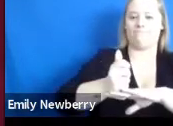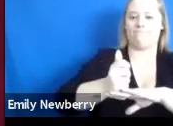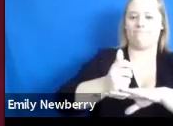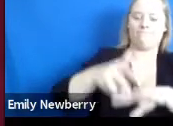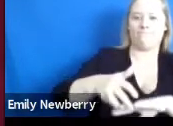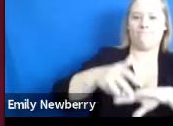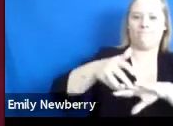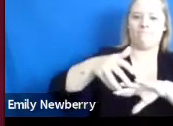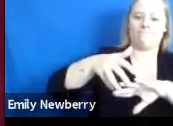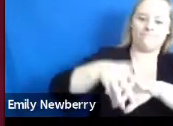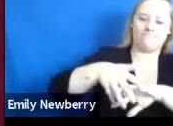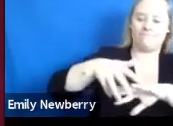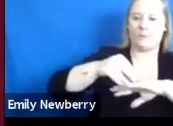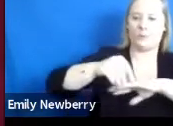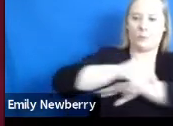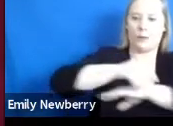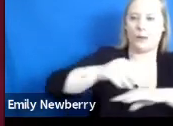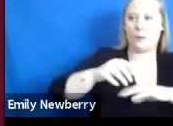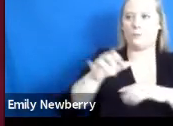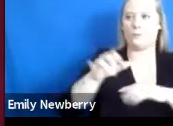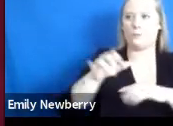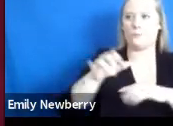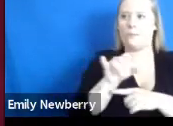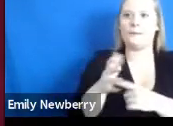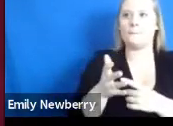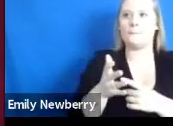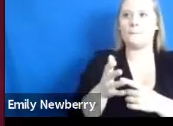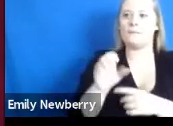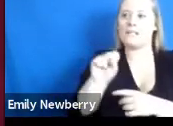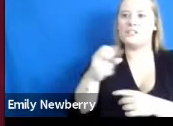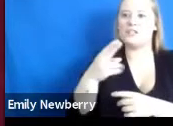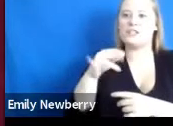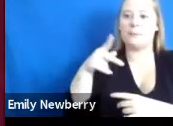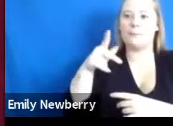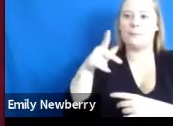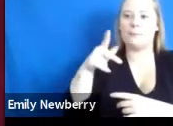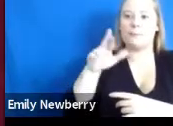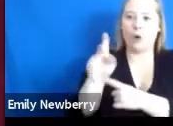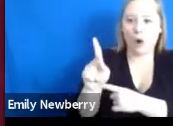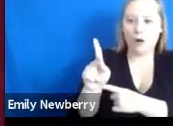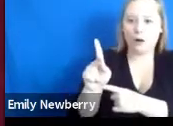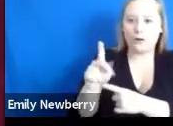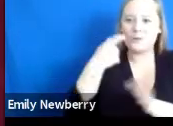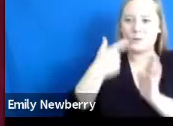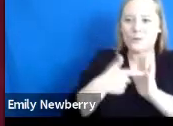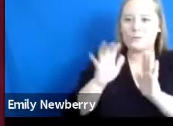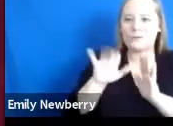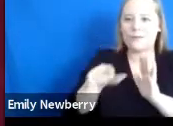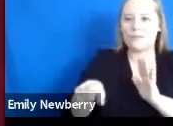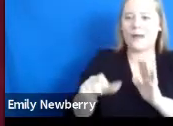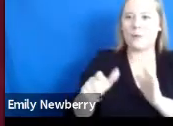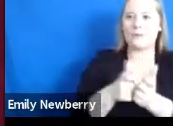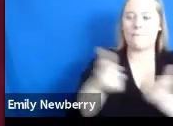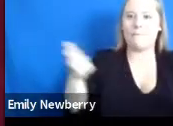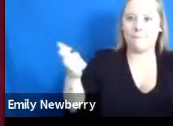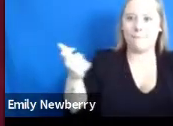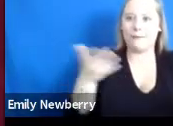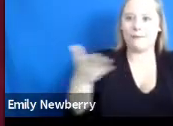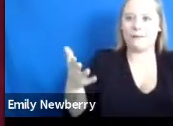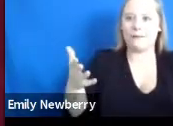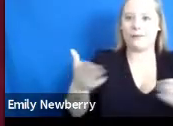on the ground, on the earth, like Shiprock. You can see that was a monster a long time ago,